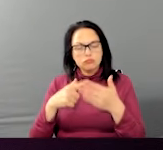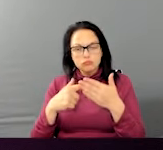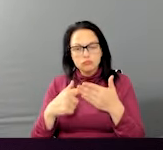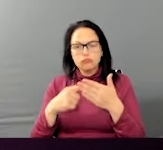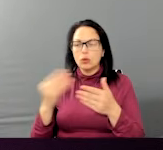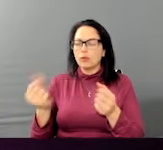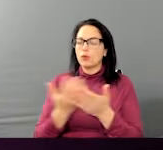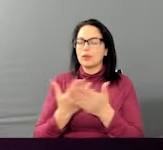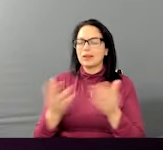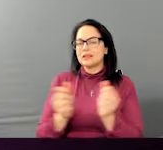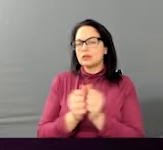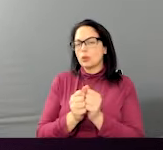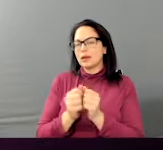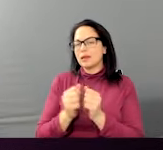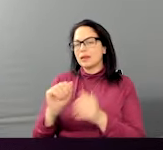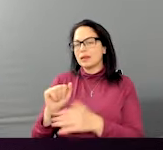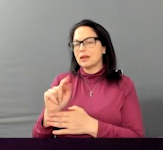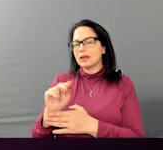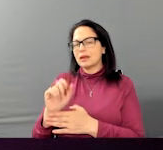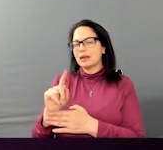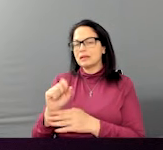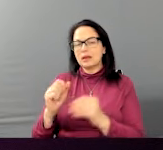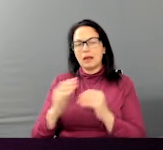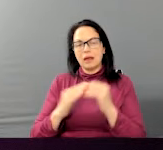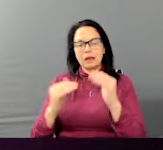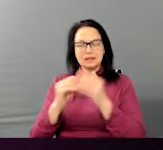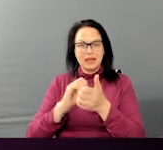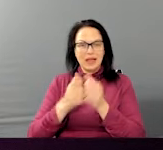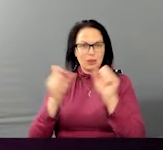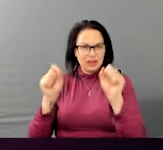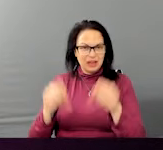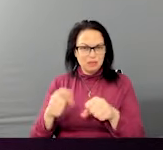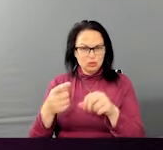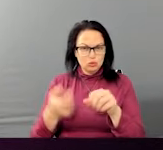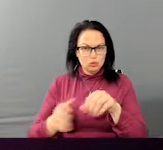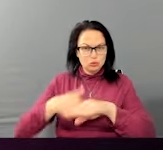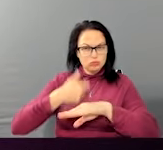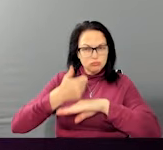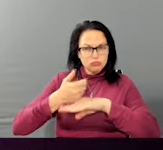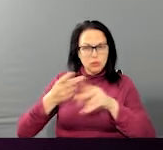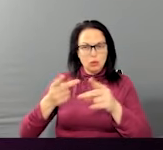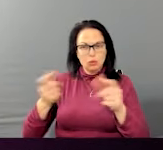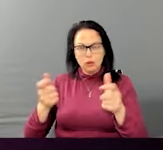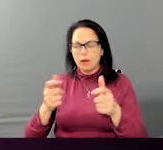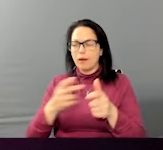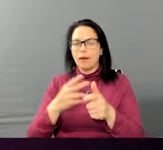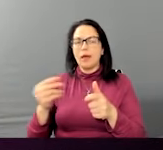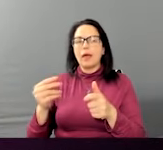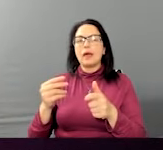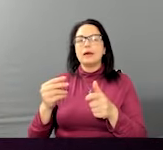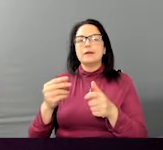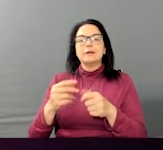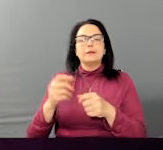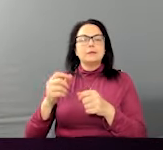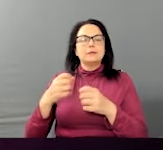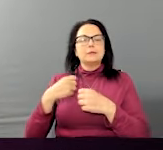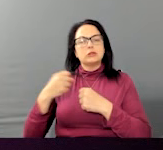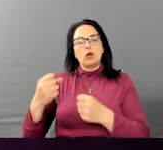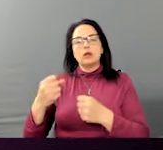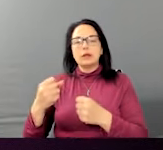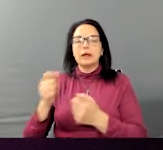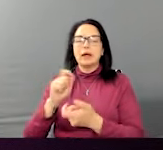Stacks. One is how it enables you to build quickly. It allows you to build solidly, and I'll explain what that